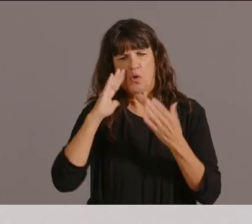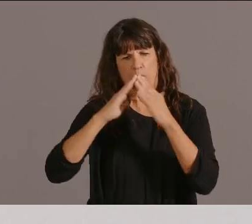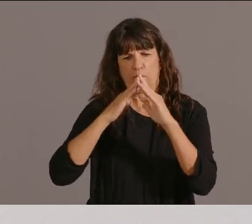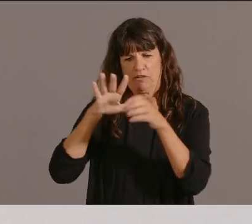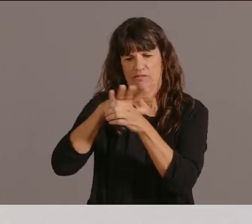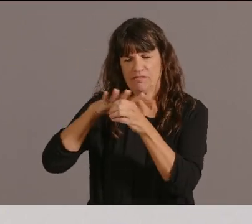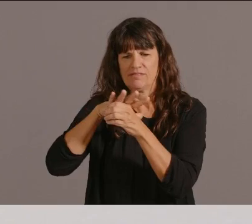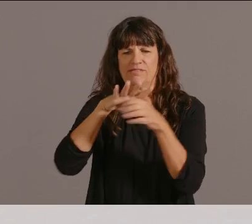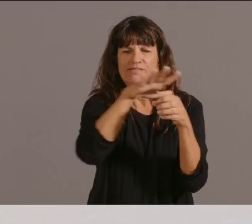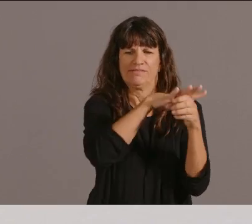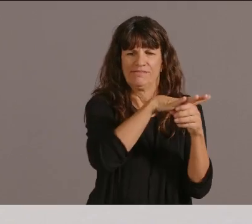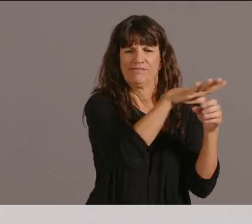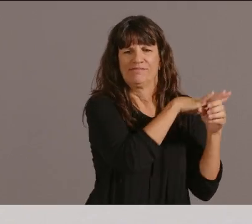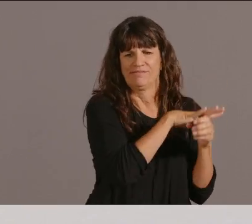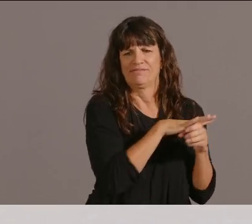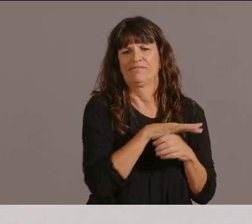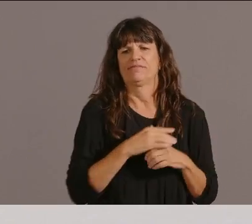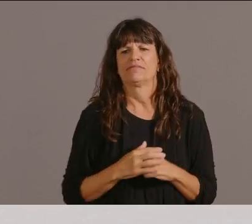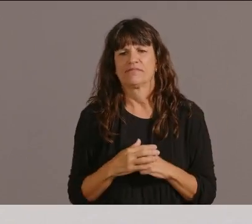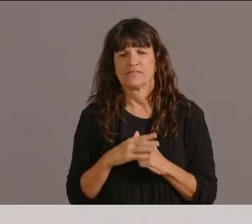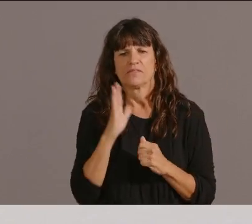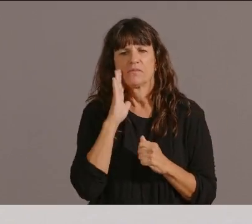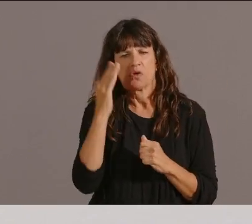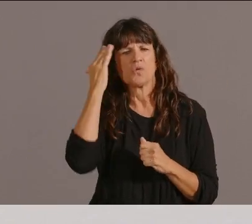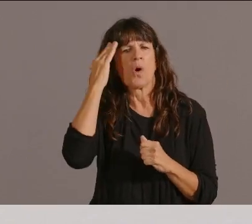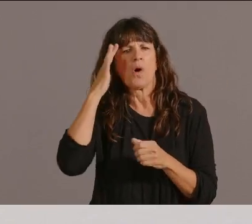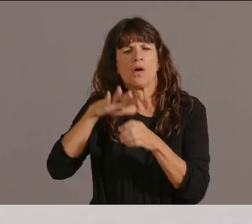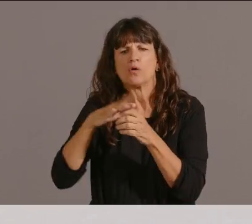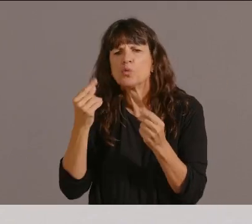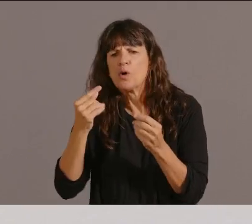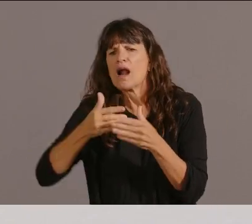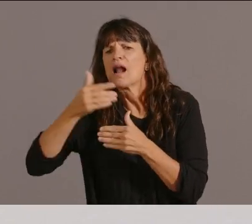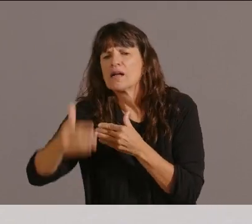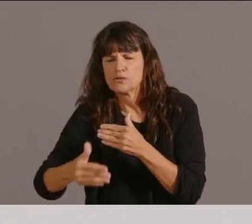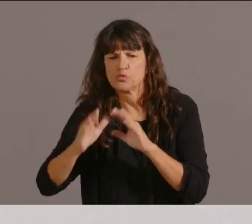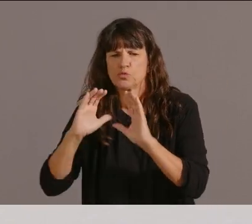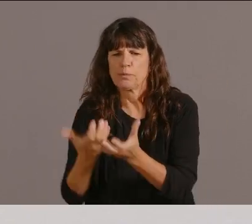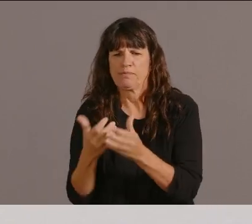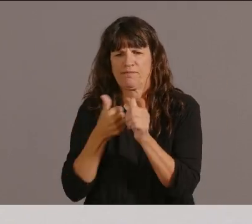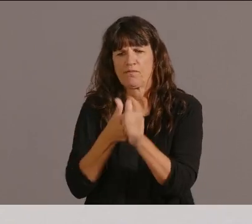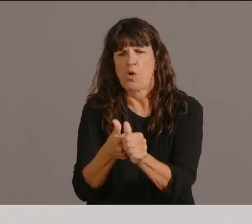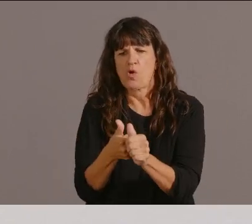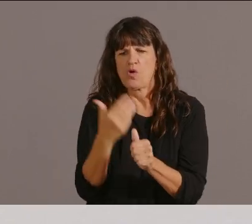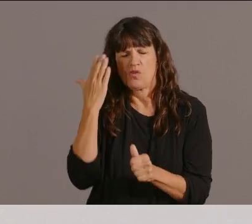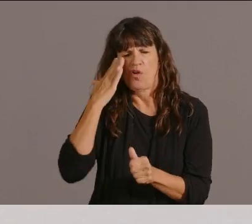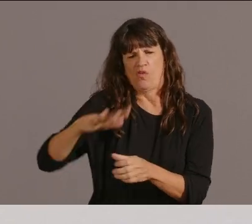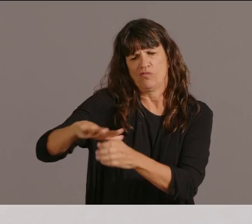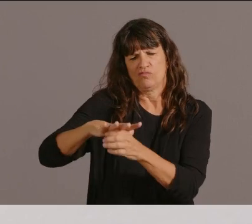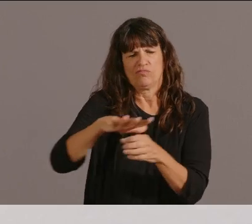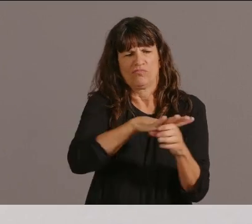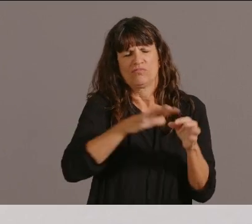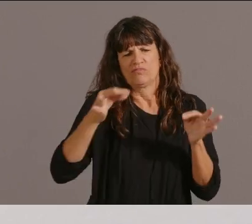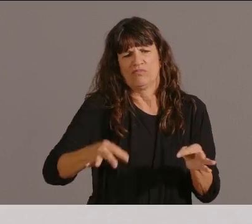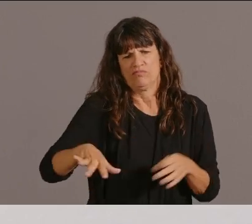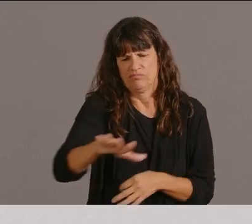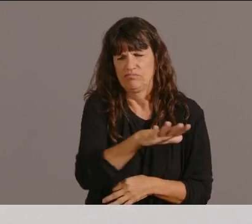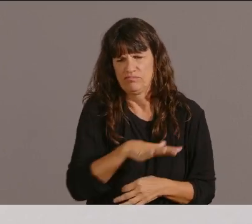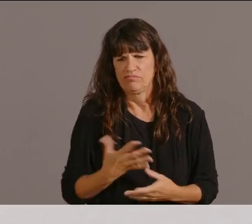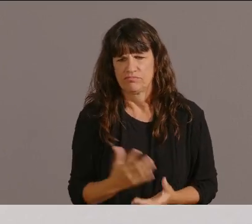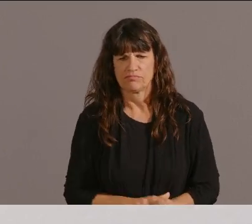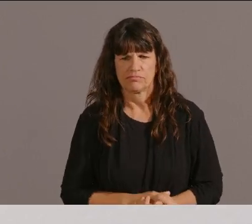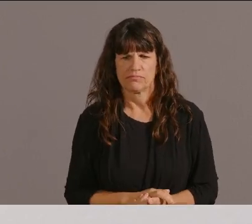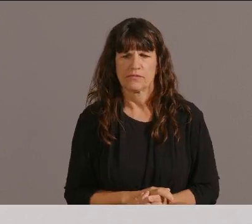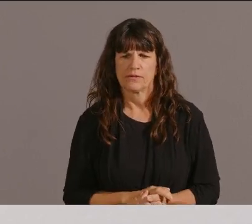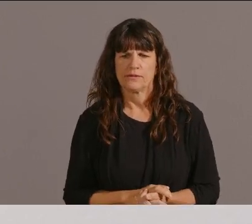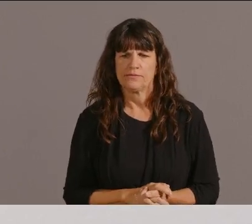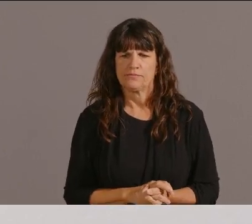they've reached the demand for that and are able to move on. With the what was your